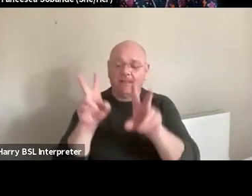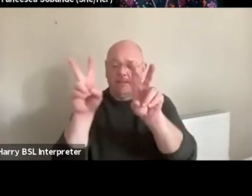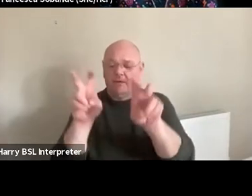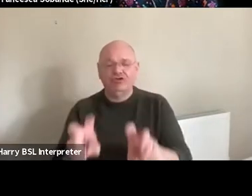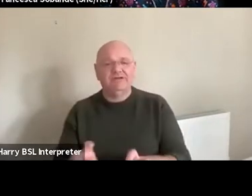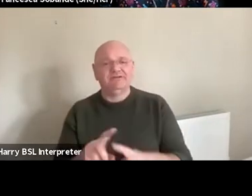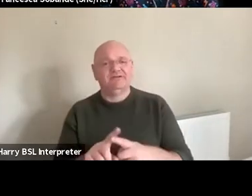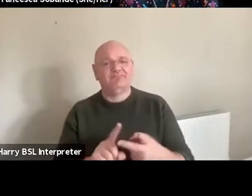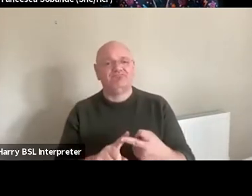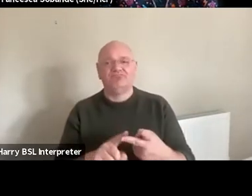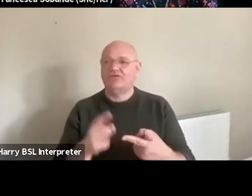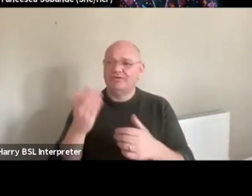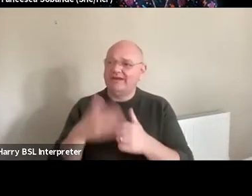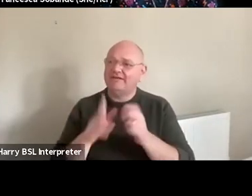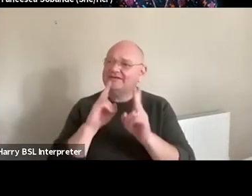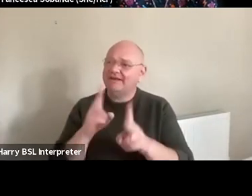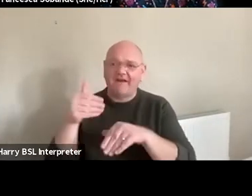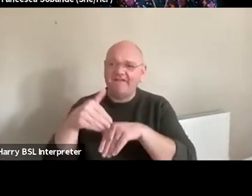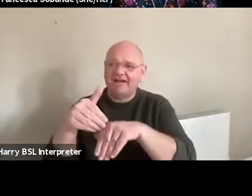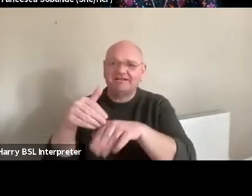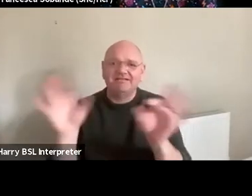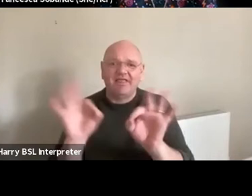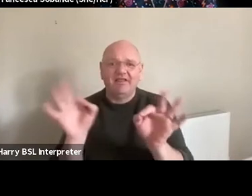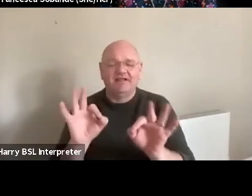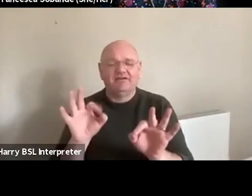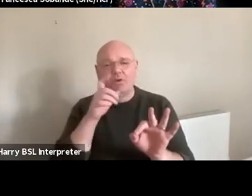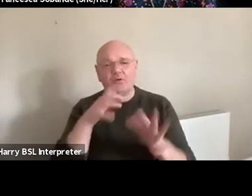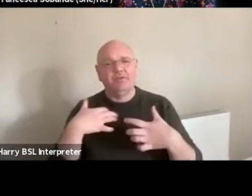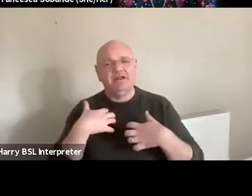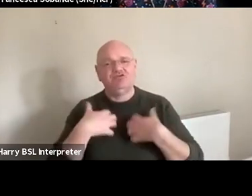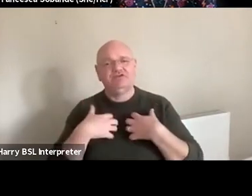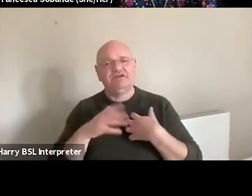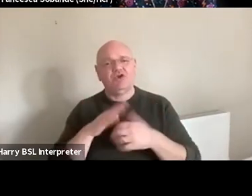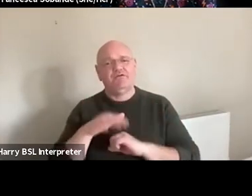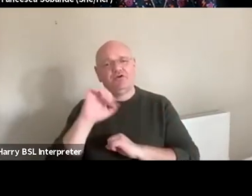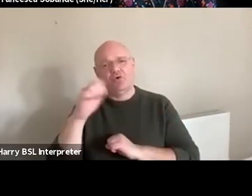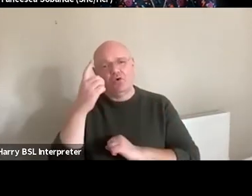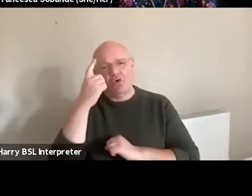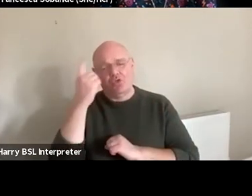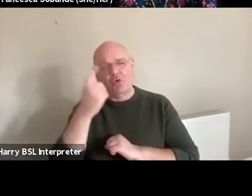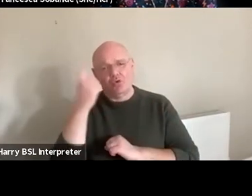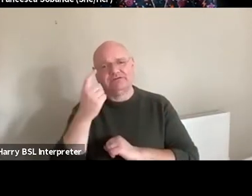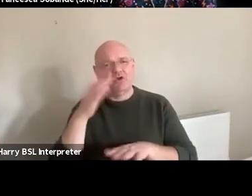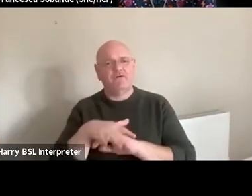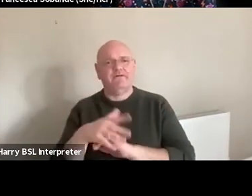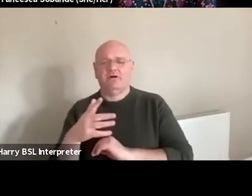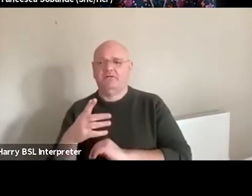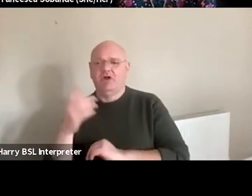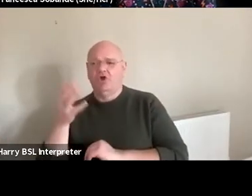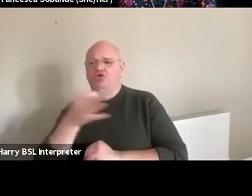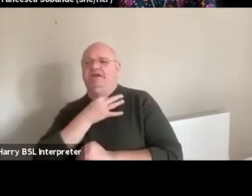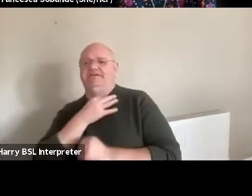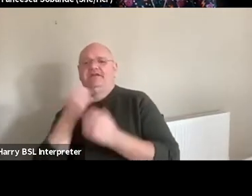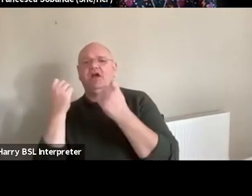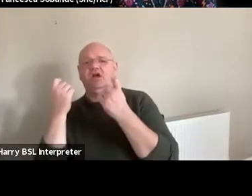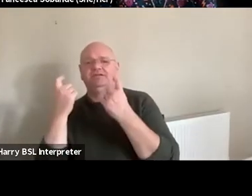to me. I'd be really interested just in what your thoughts were on kind of, yes, there's an understanding of risk, but then there's also a kind of a